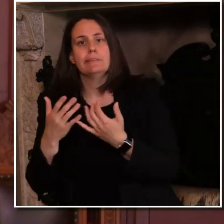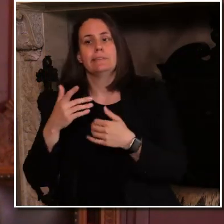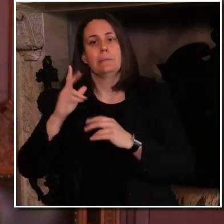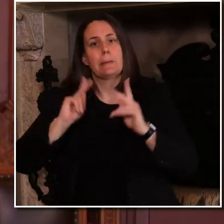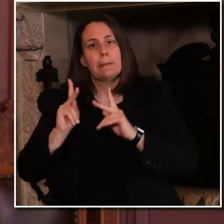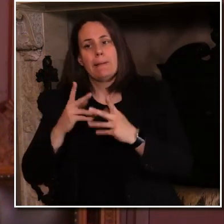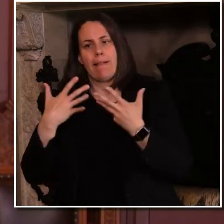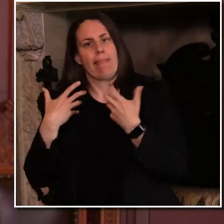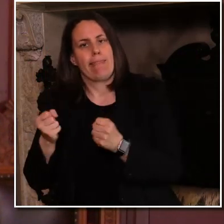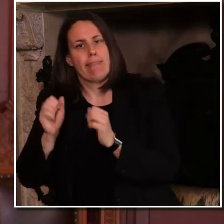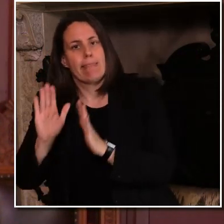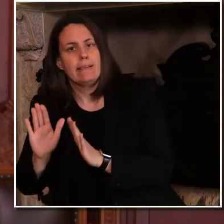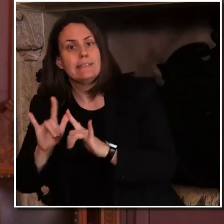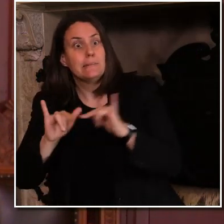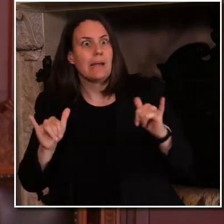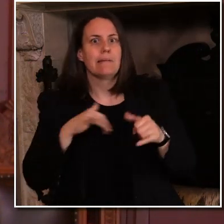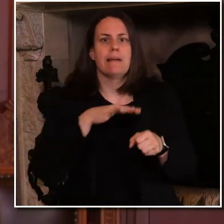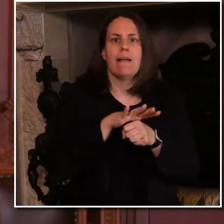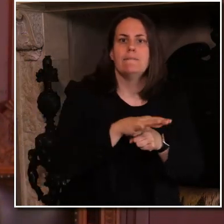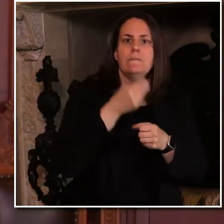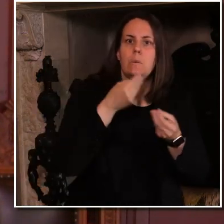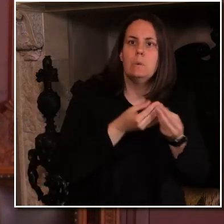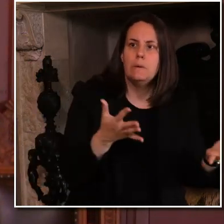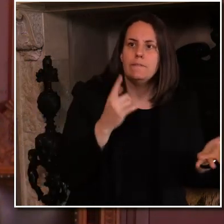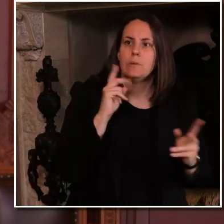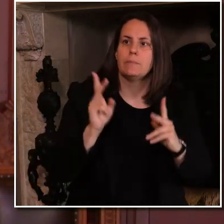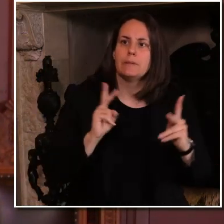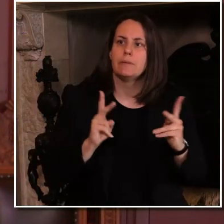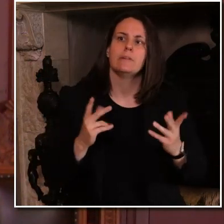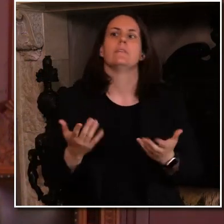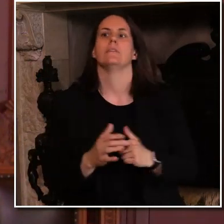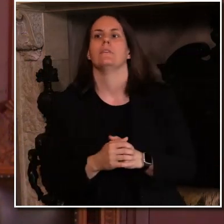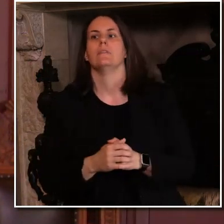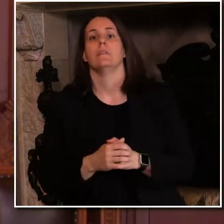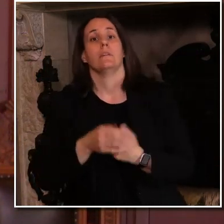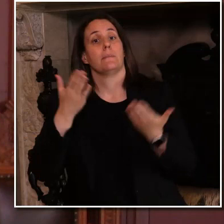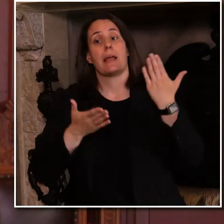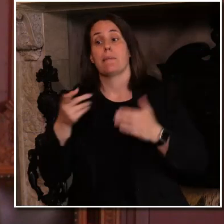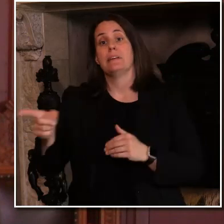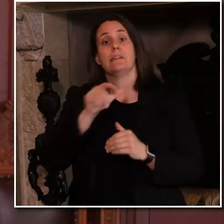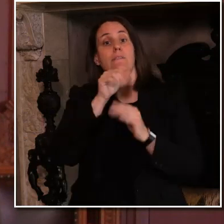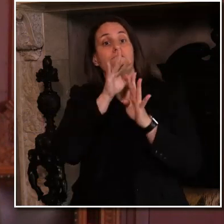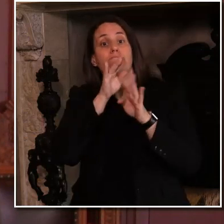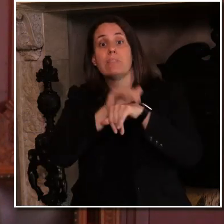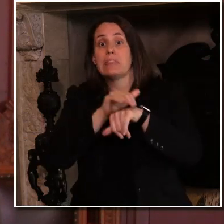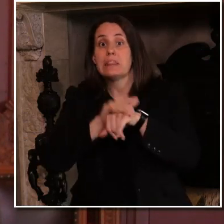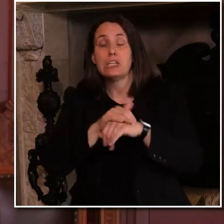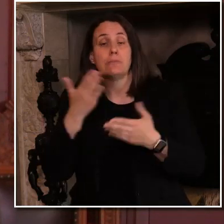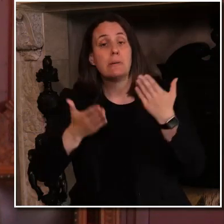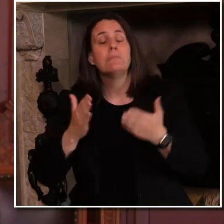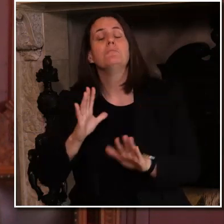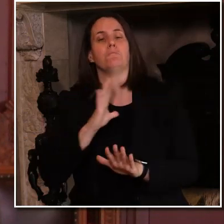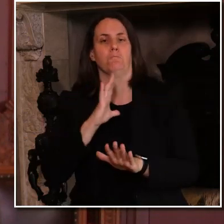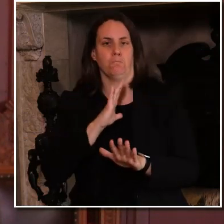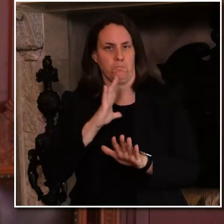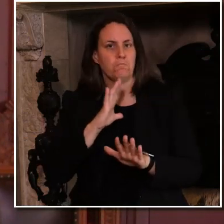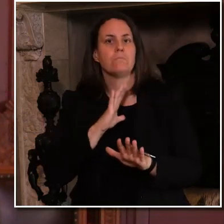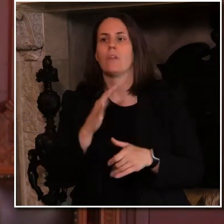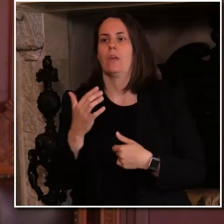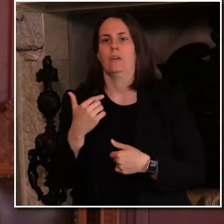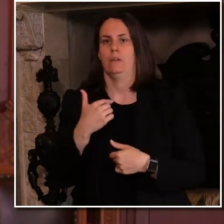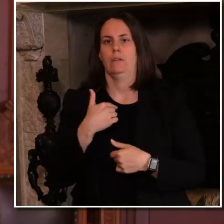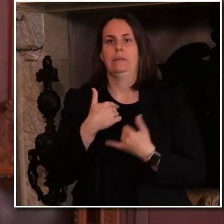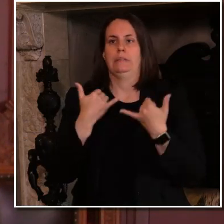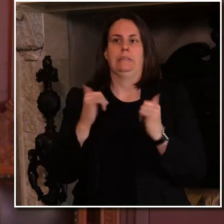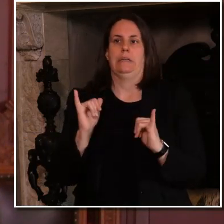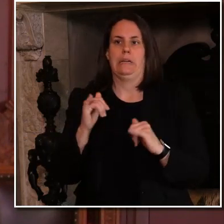English isn't always the first language of the people that are in these situations, We need to make sure that things are